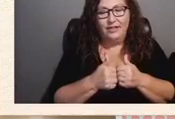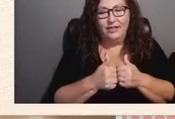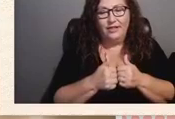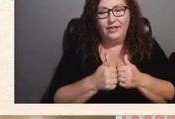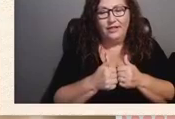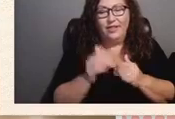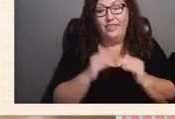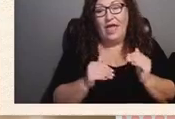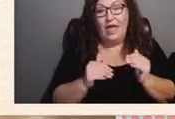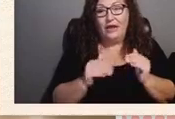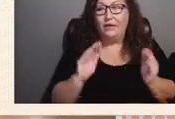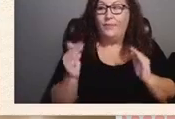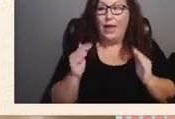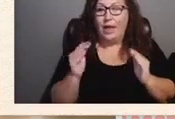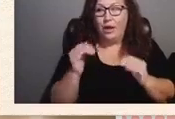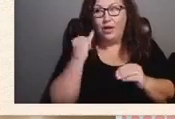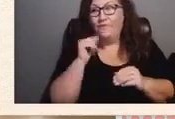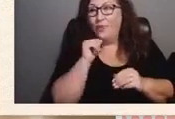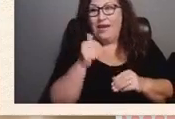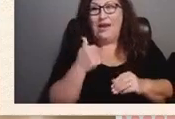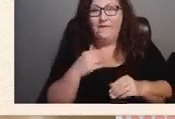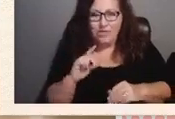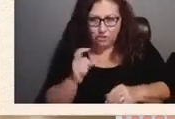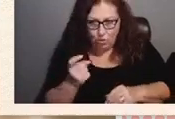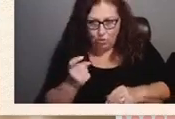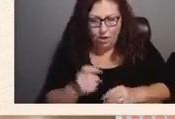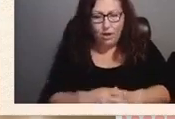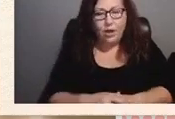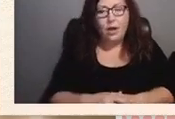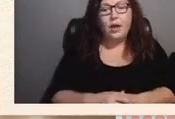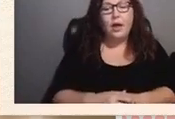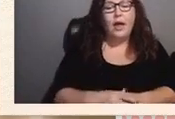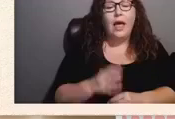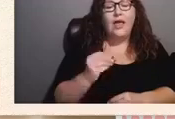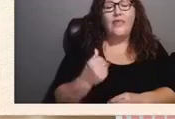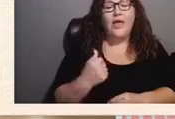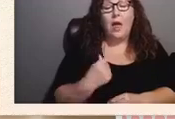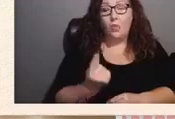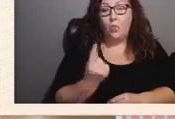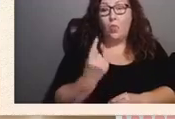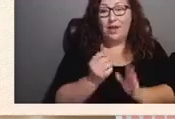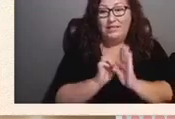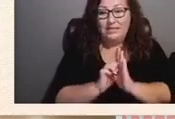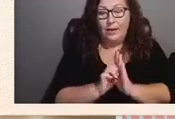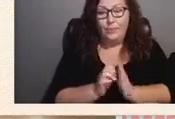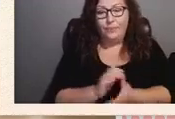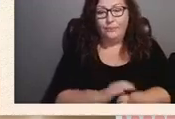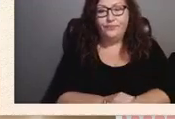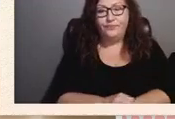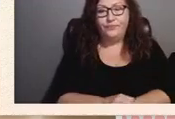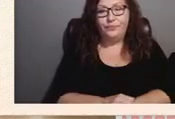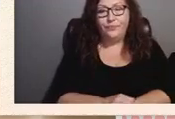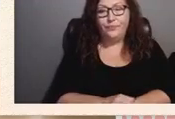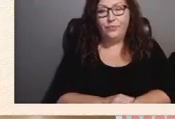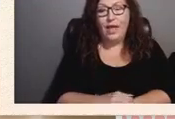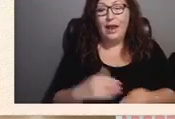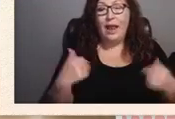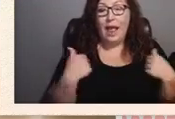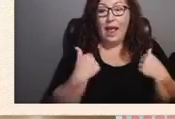opposed if we didn't have a disorder. And there was one instance at Animal Kingdom